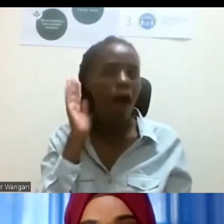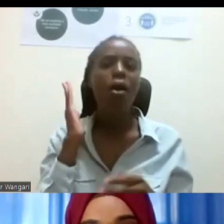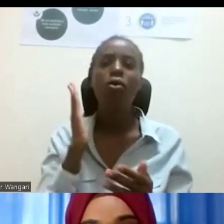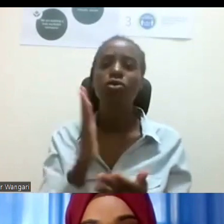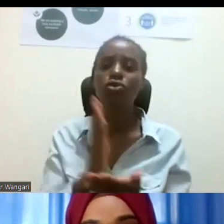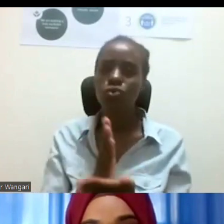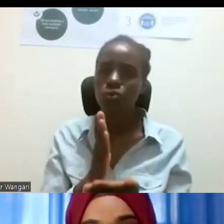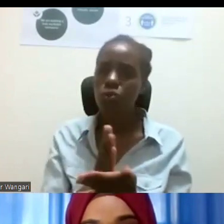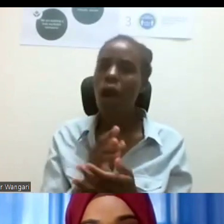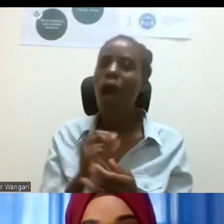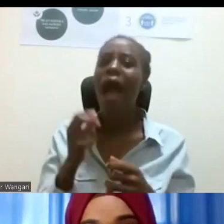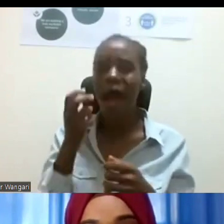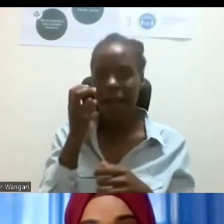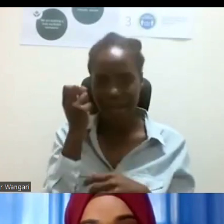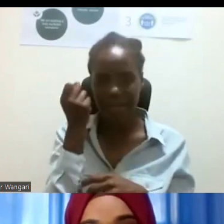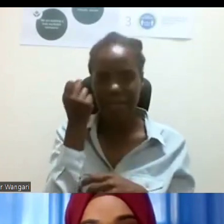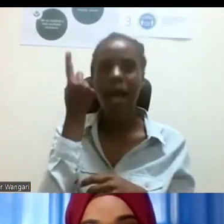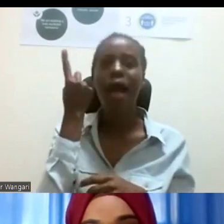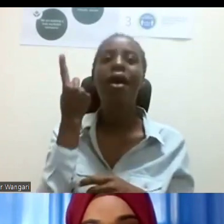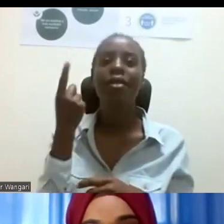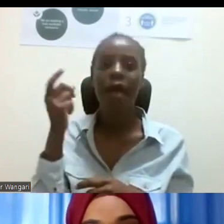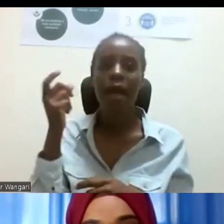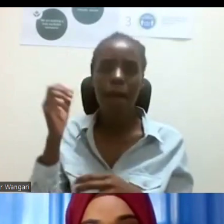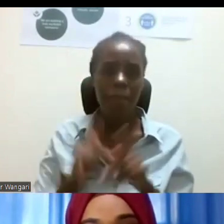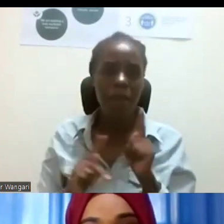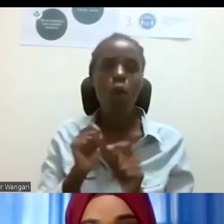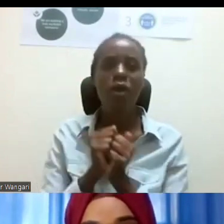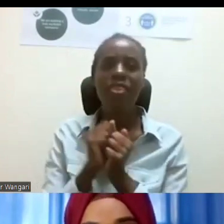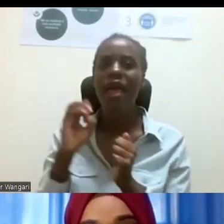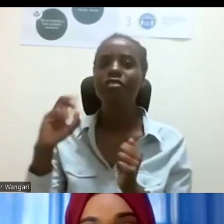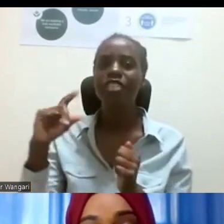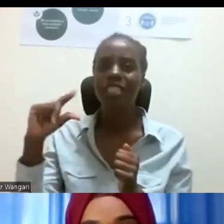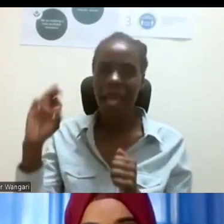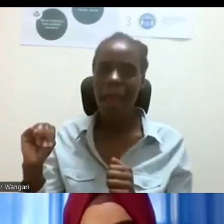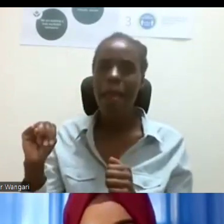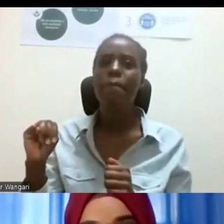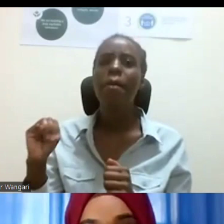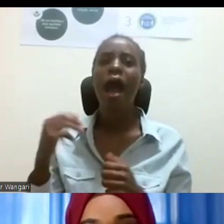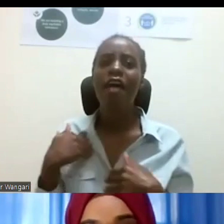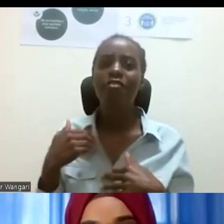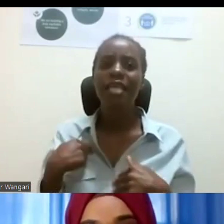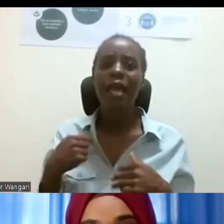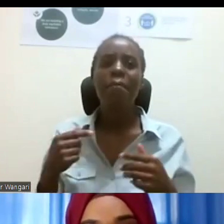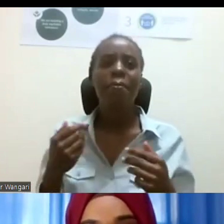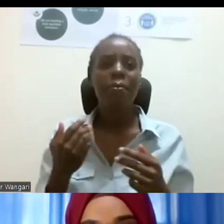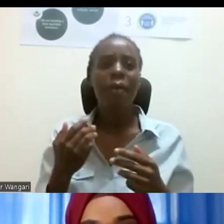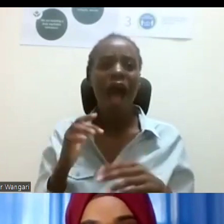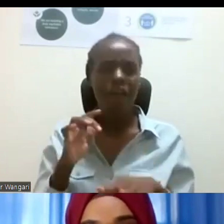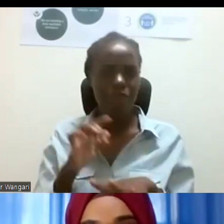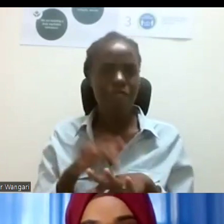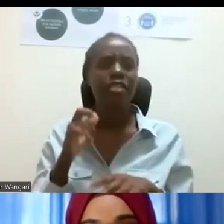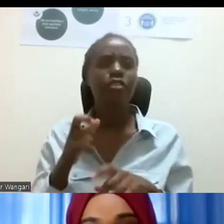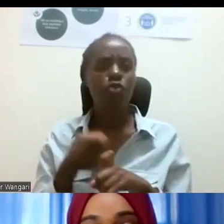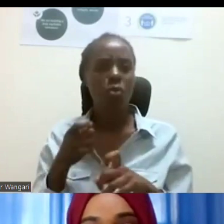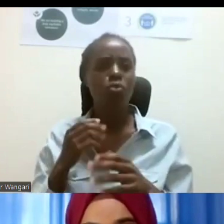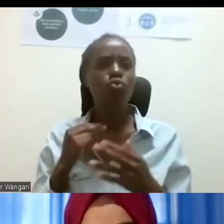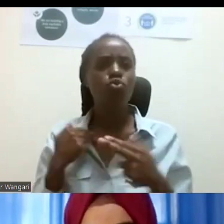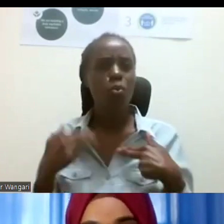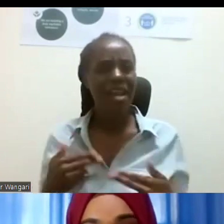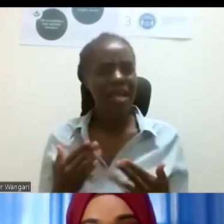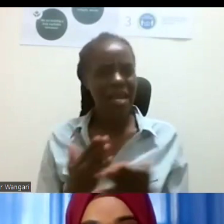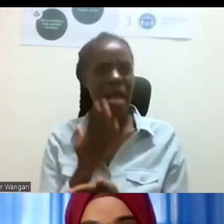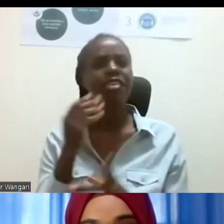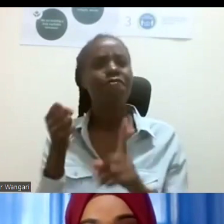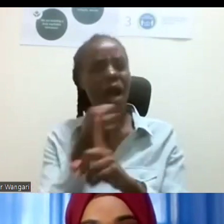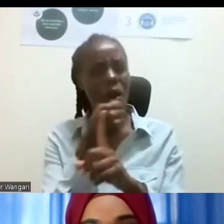being done to girls around the world and in Kenya really made me angry, but more, it gave